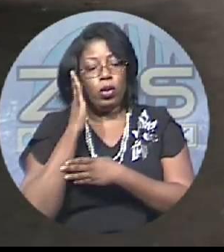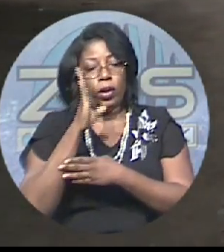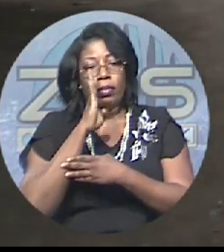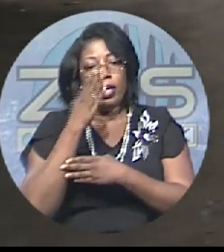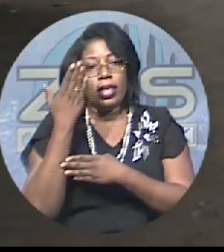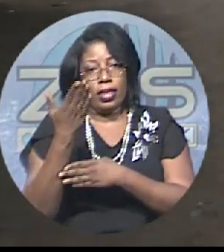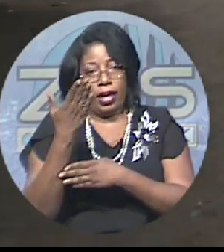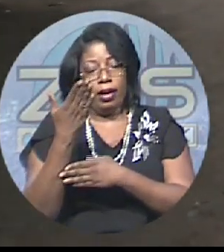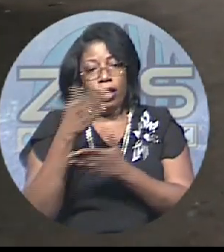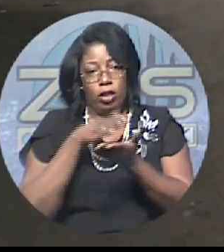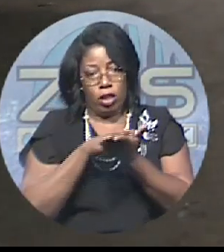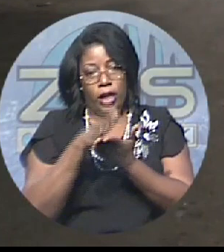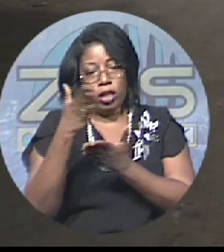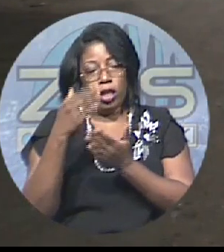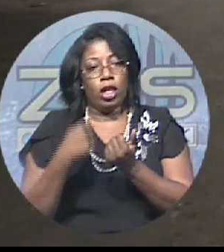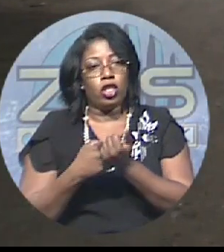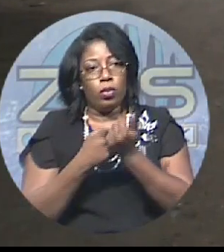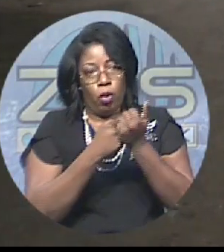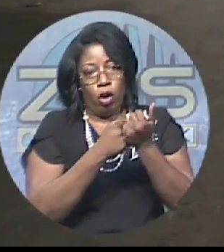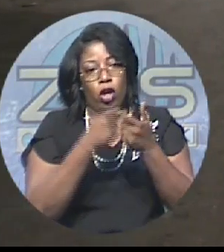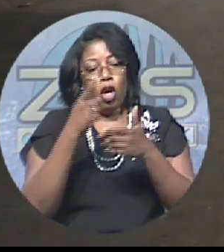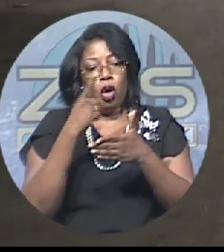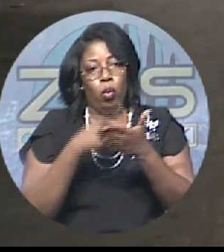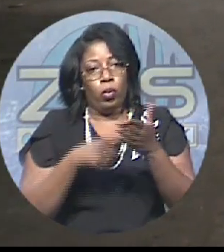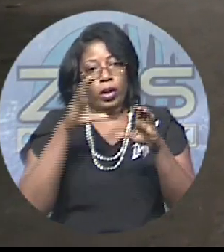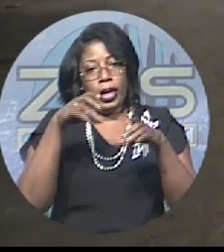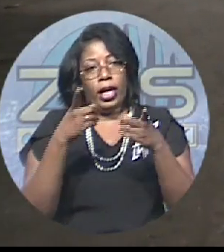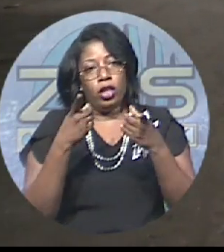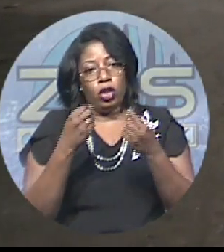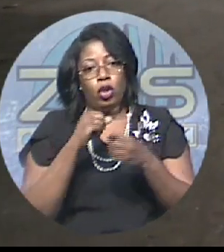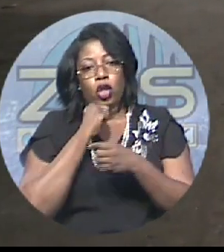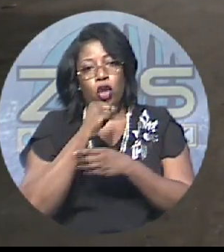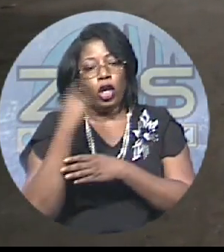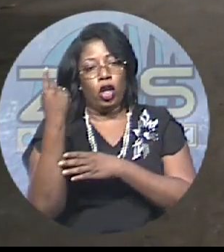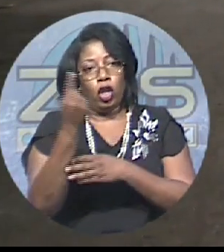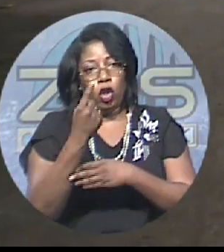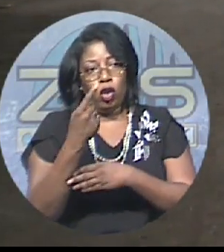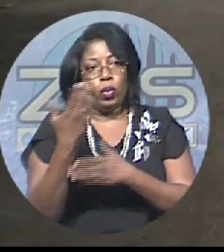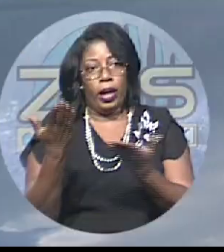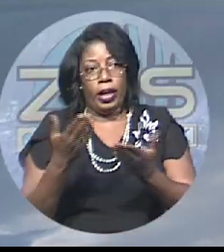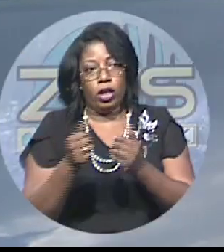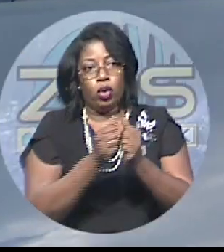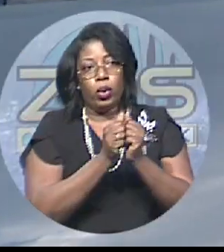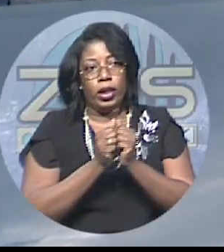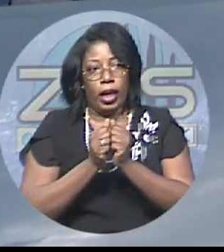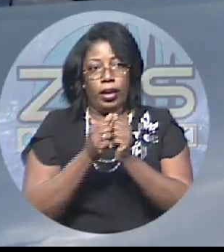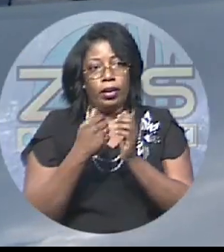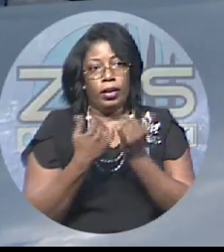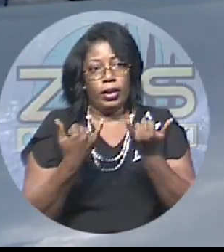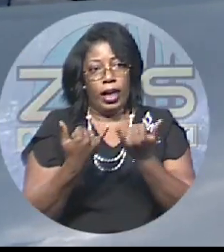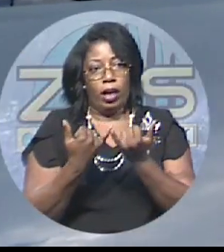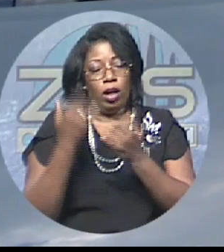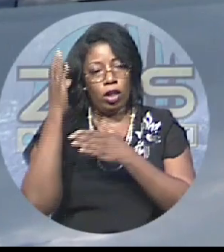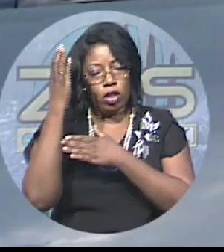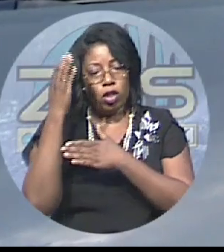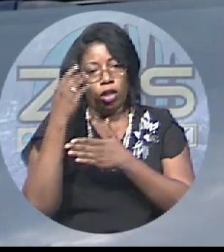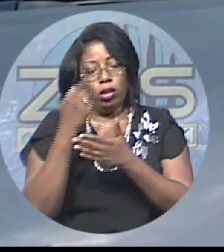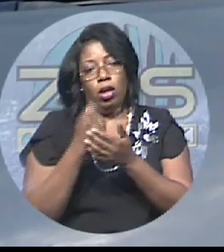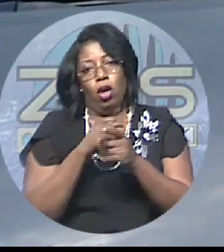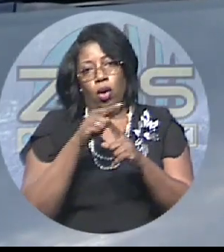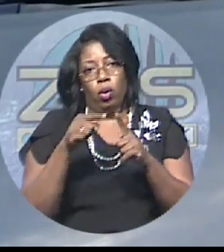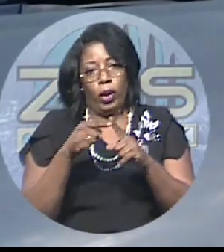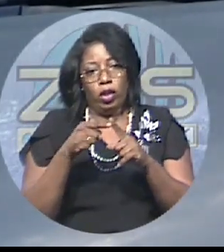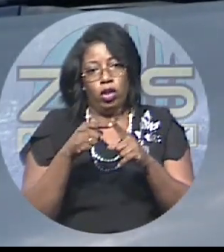whatever it is and give you support. Whatever we can do, we're here. You're not alone, we're in this together. How concerning it is when you used